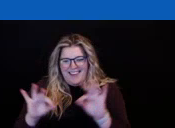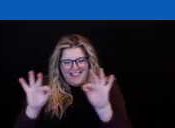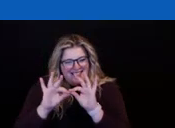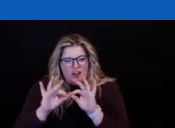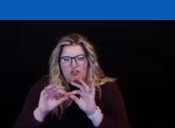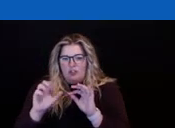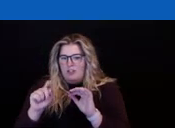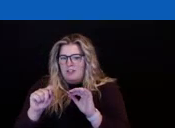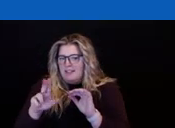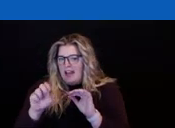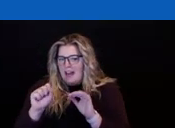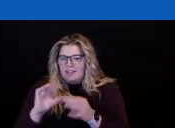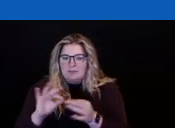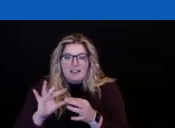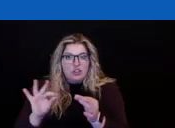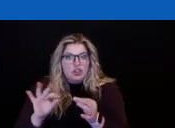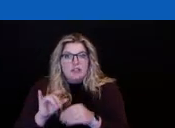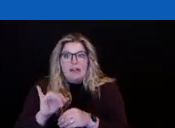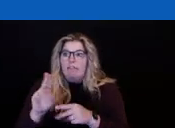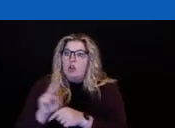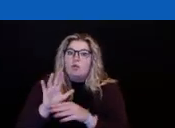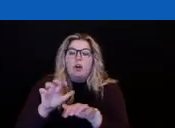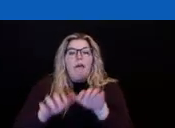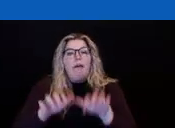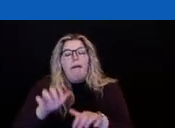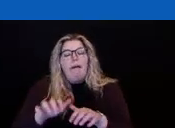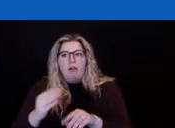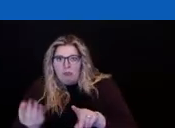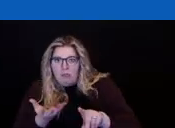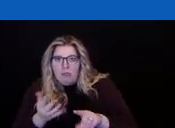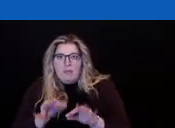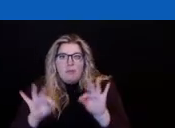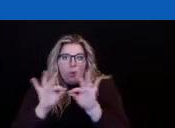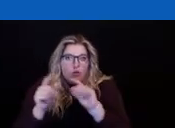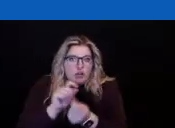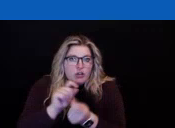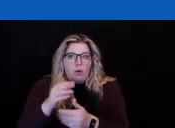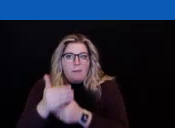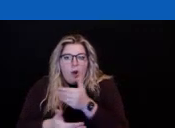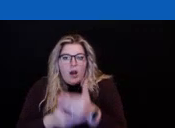update the user about important processes or important changes